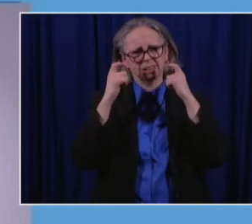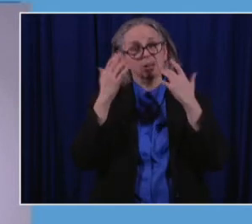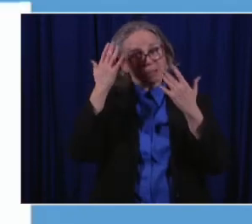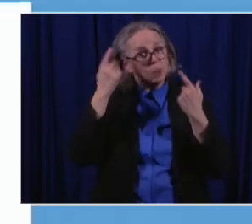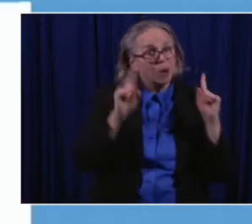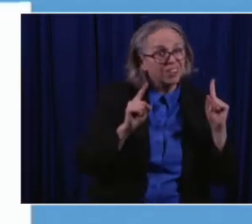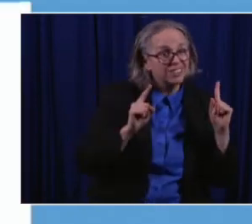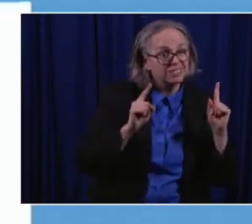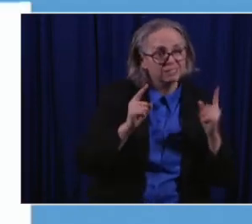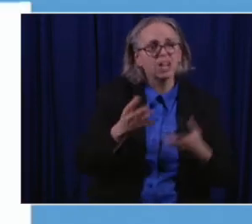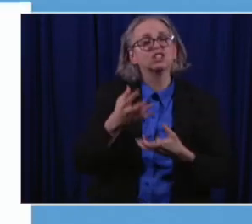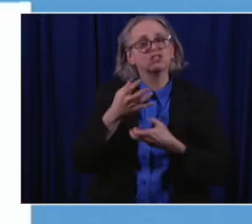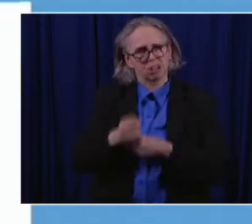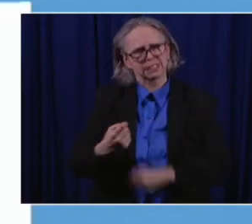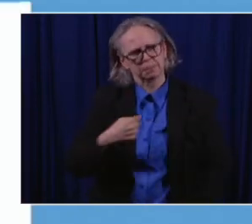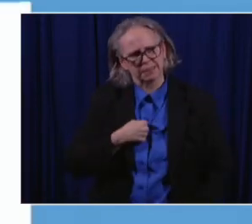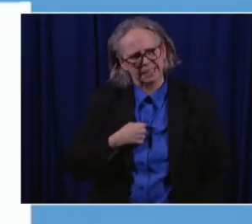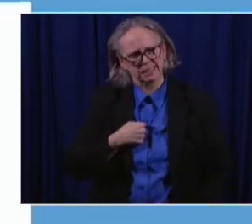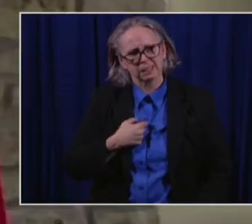me.